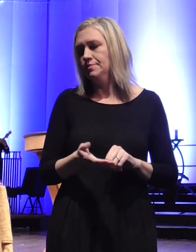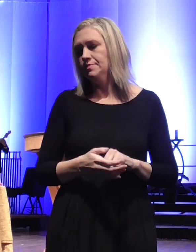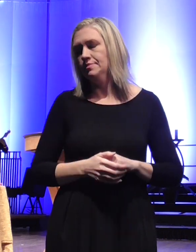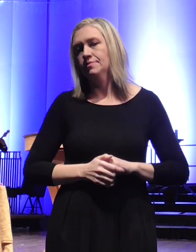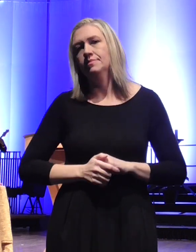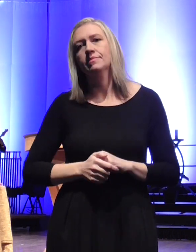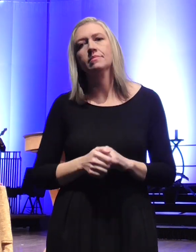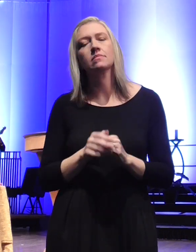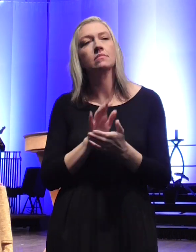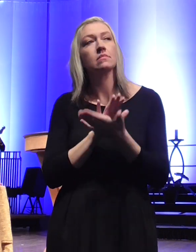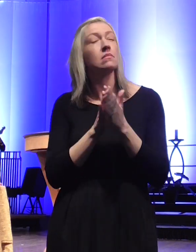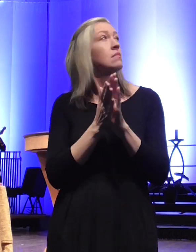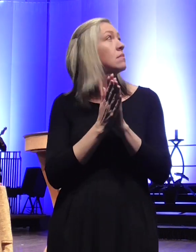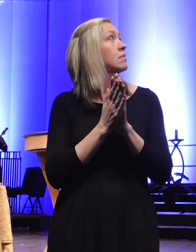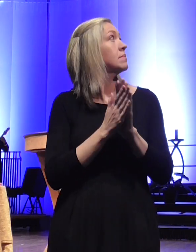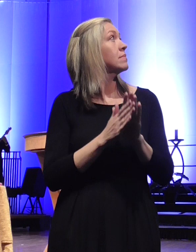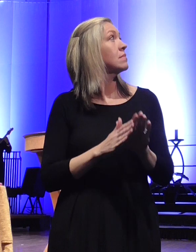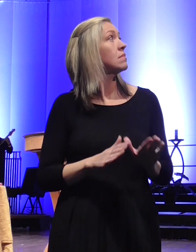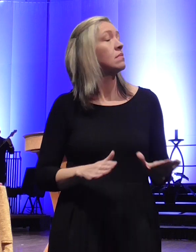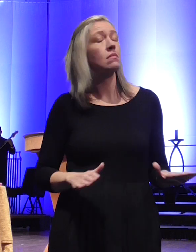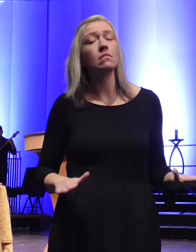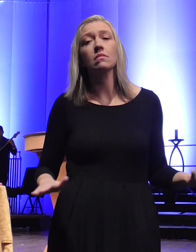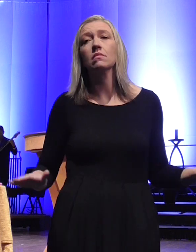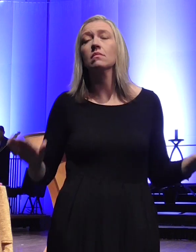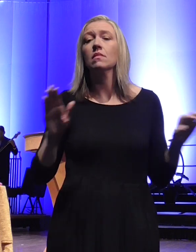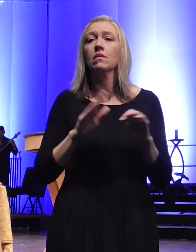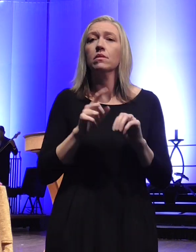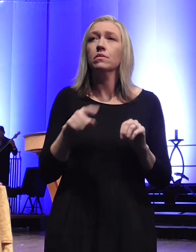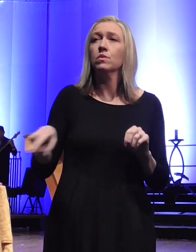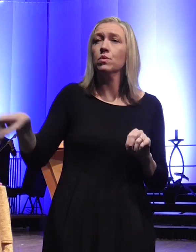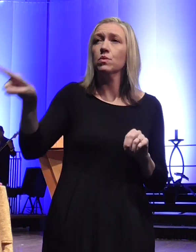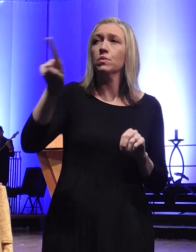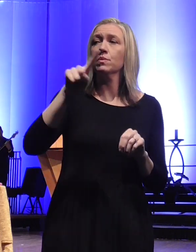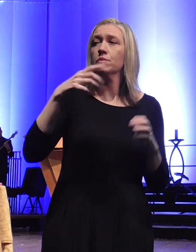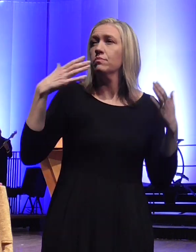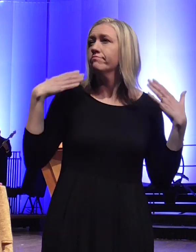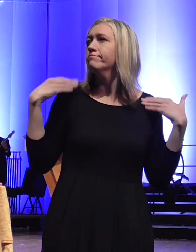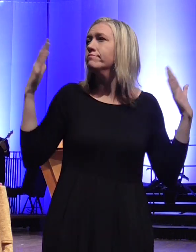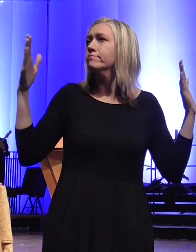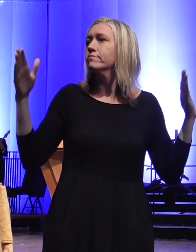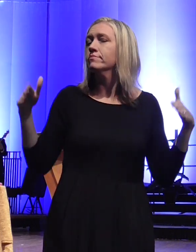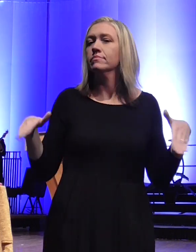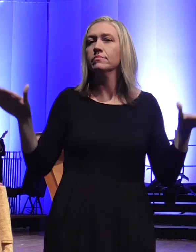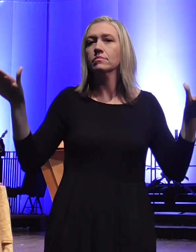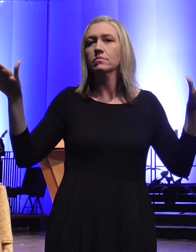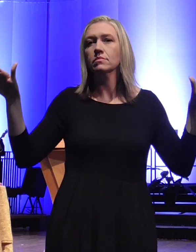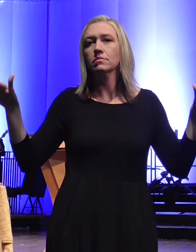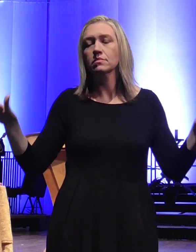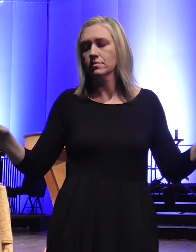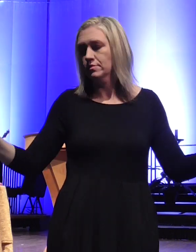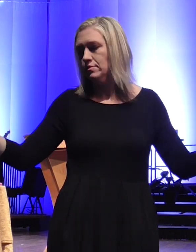Bohem leshalom, malachei hashalom,